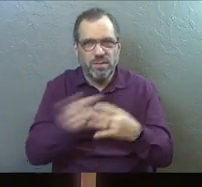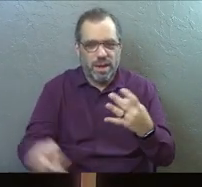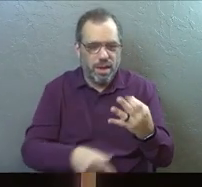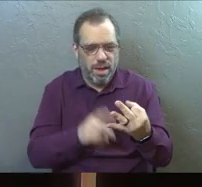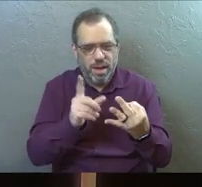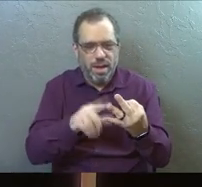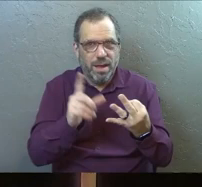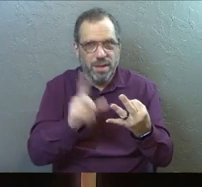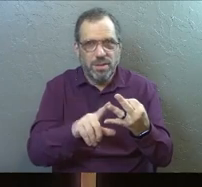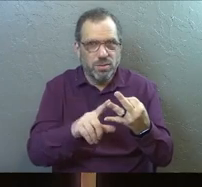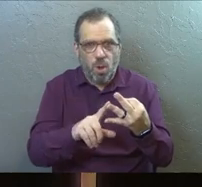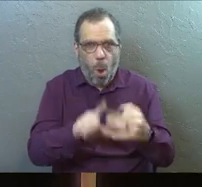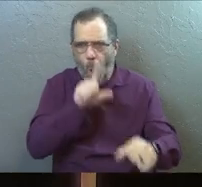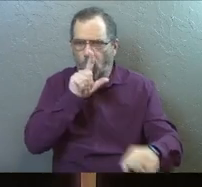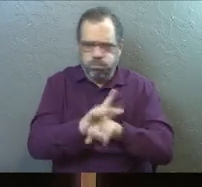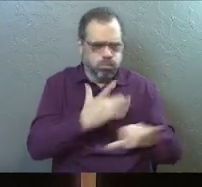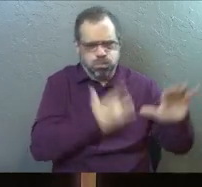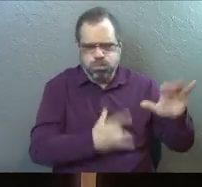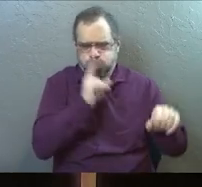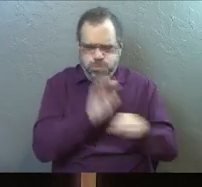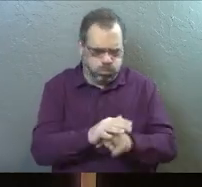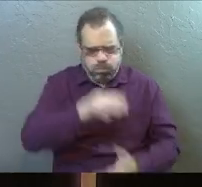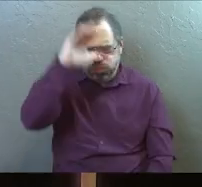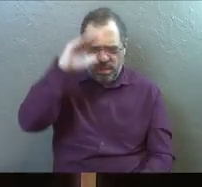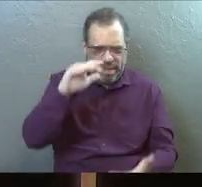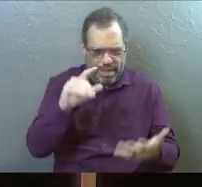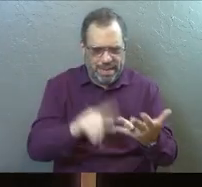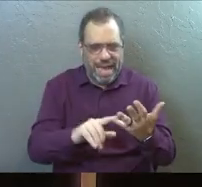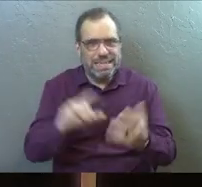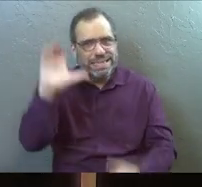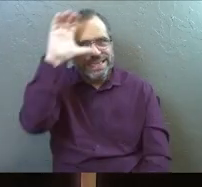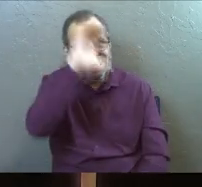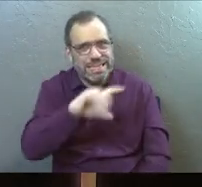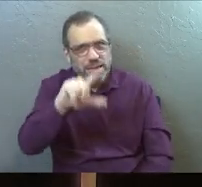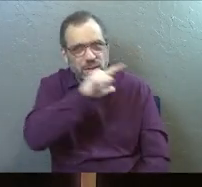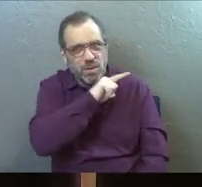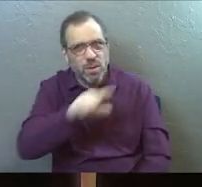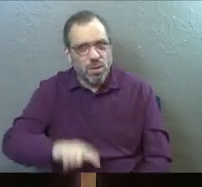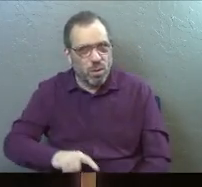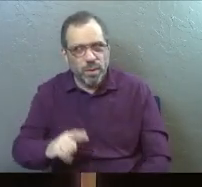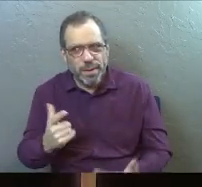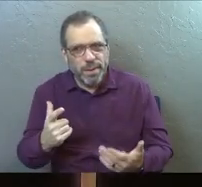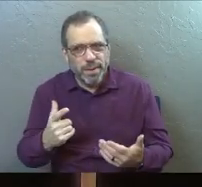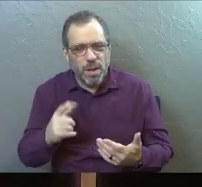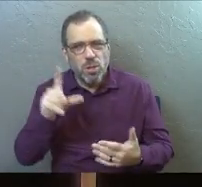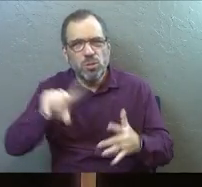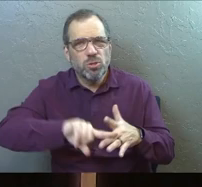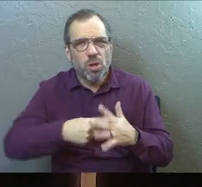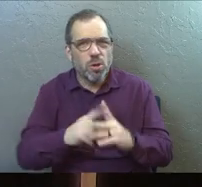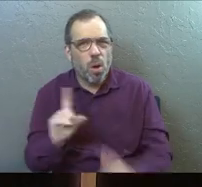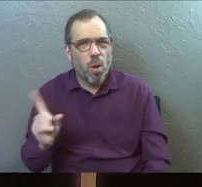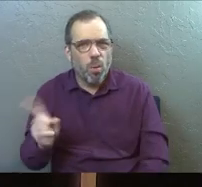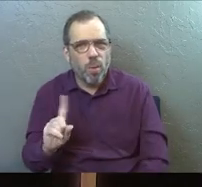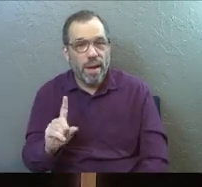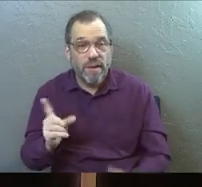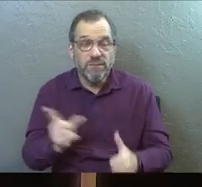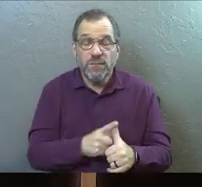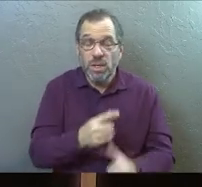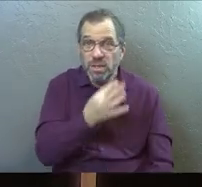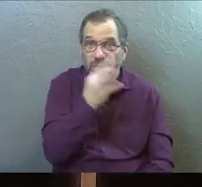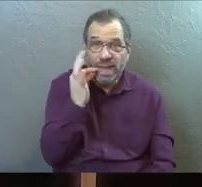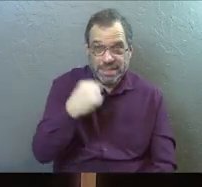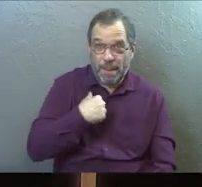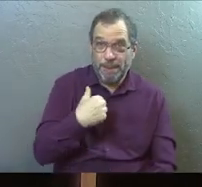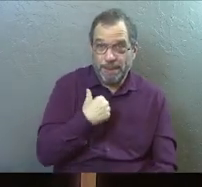go in wide-eyed and commit too much. Really seek the Lord on where you're to begin. The very first fast I